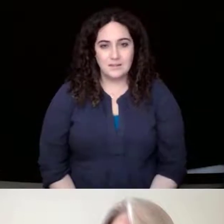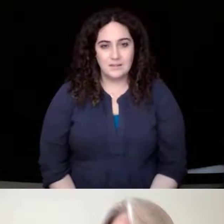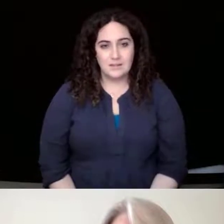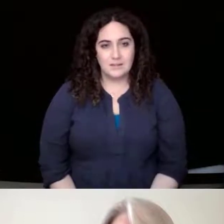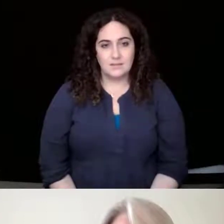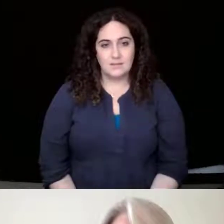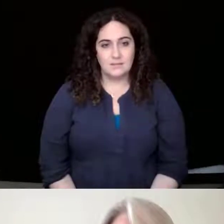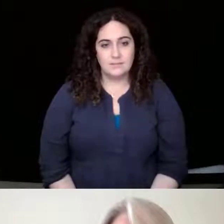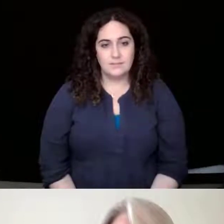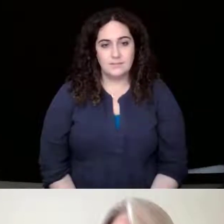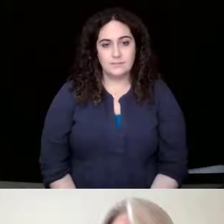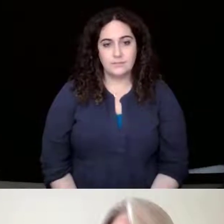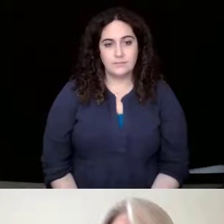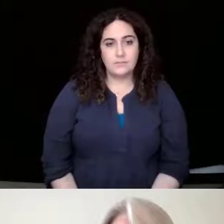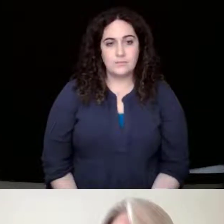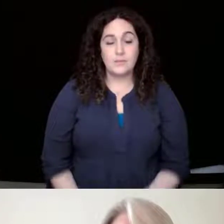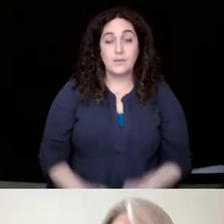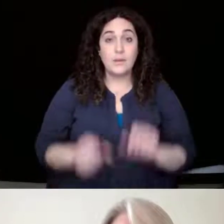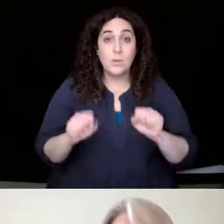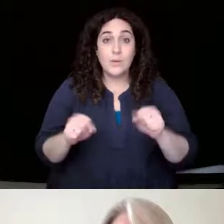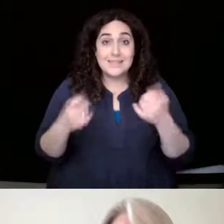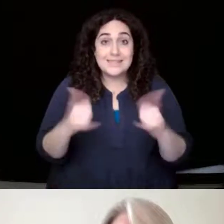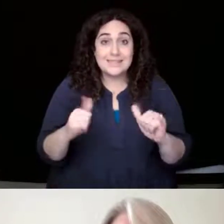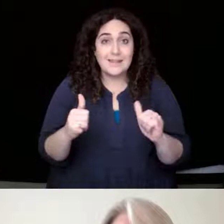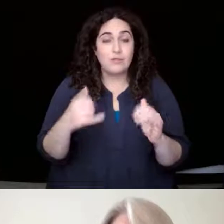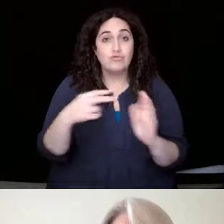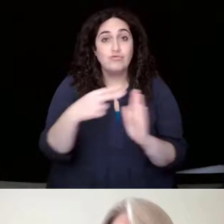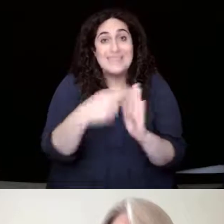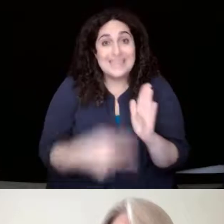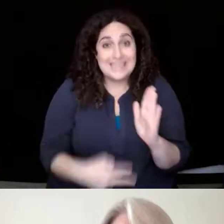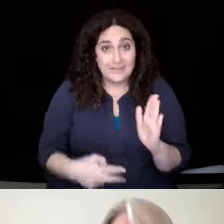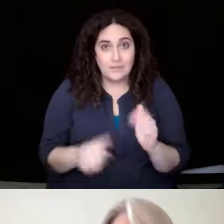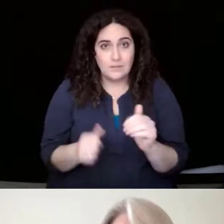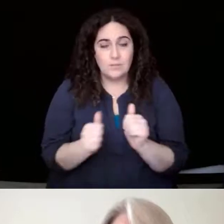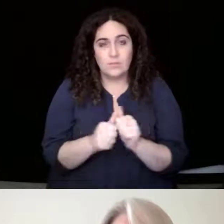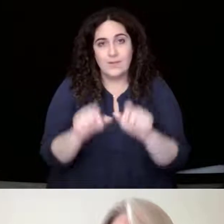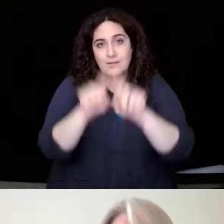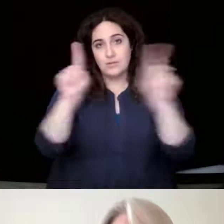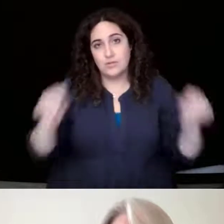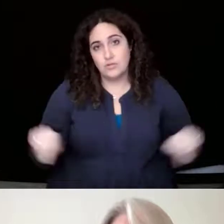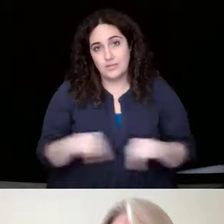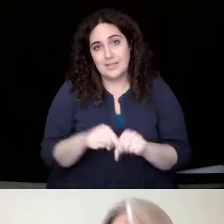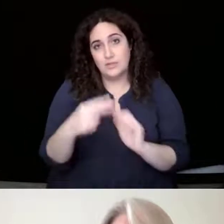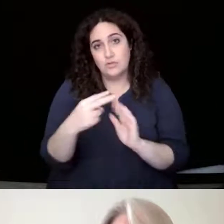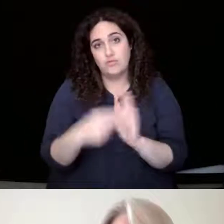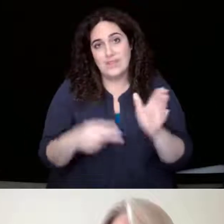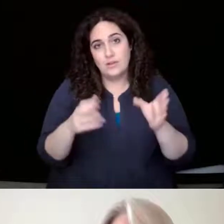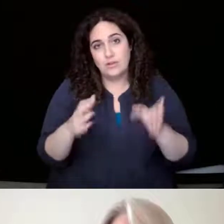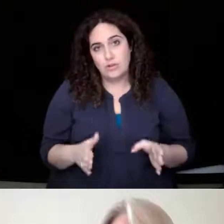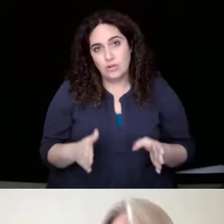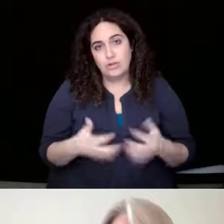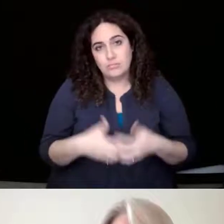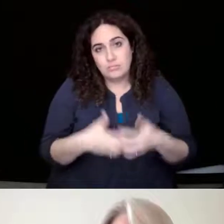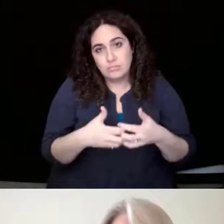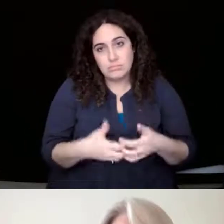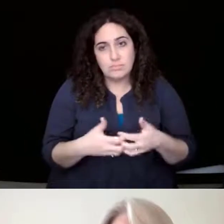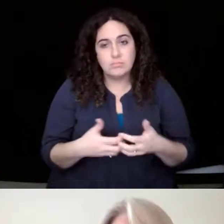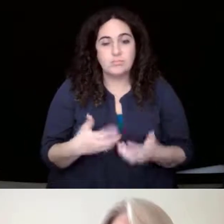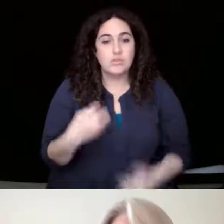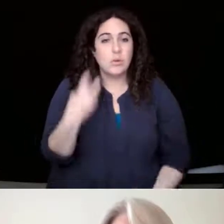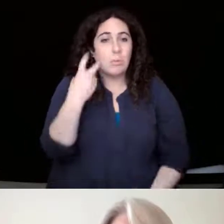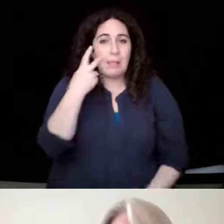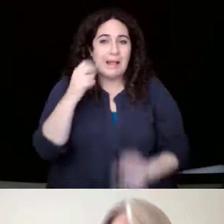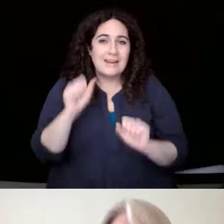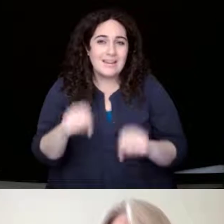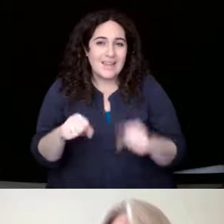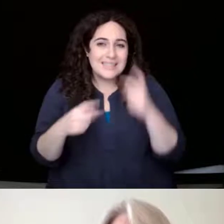Blind readers can still read the documents, but it's very frustrating for our readers. We've gotten feedback that they